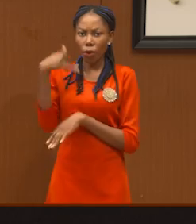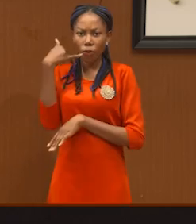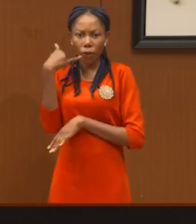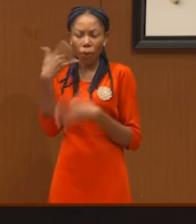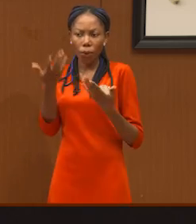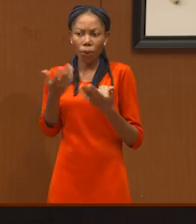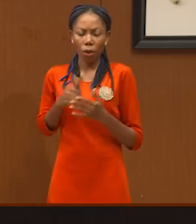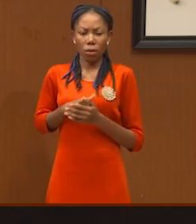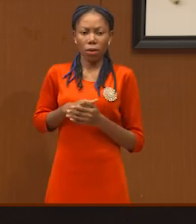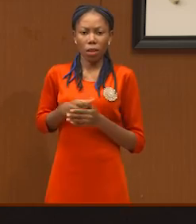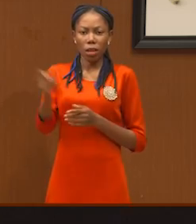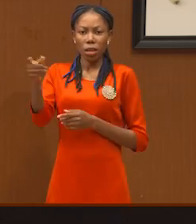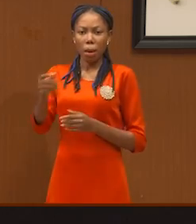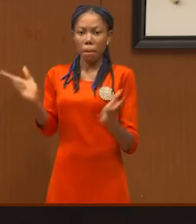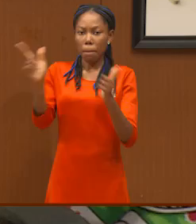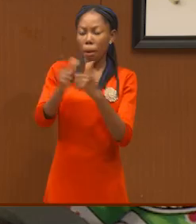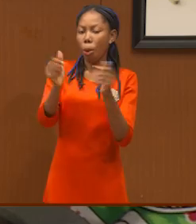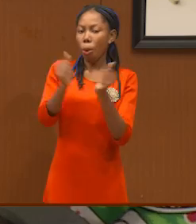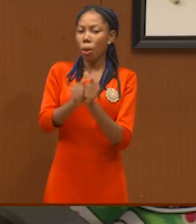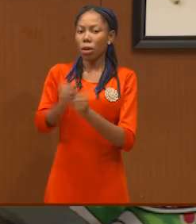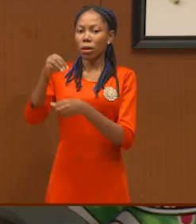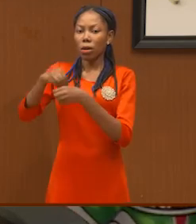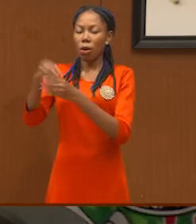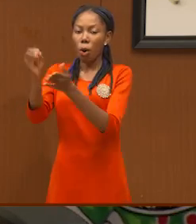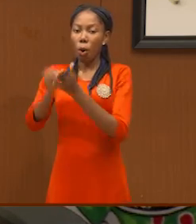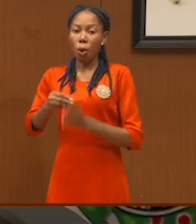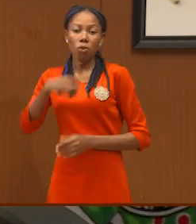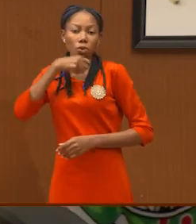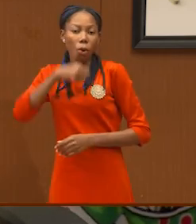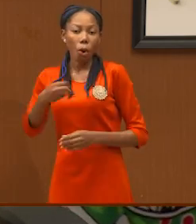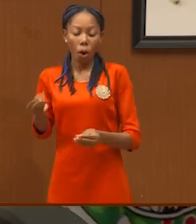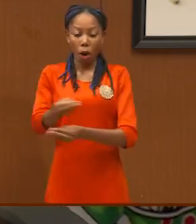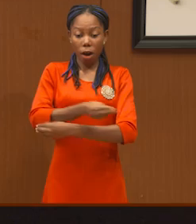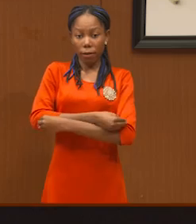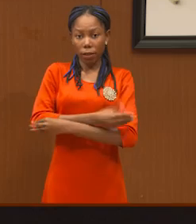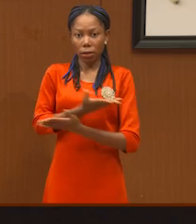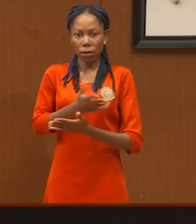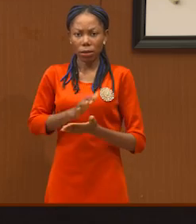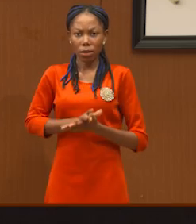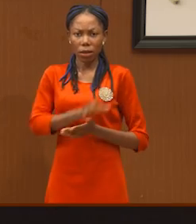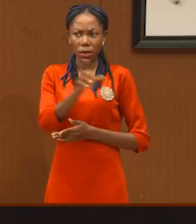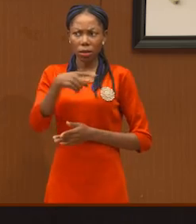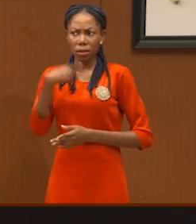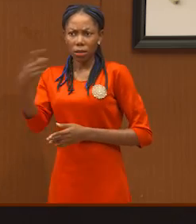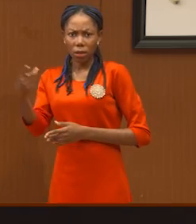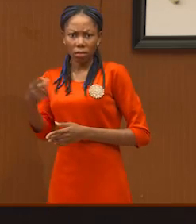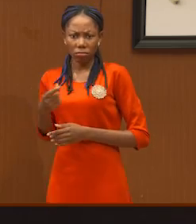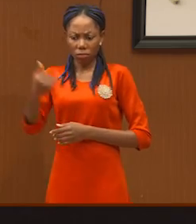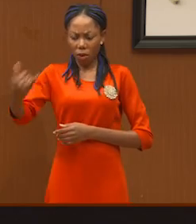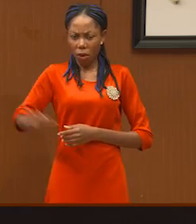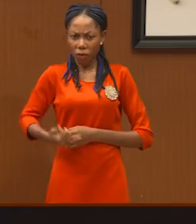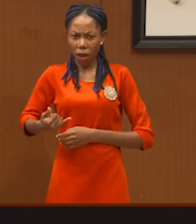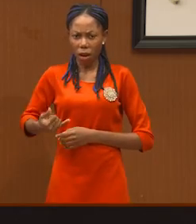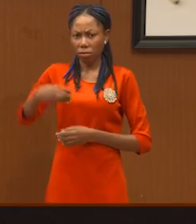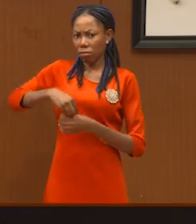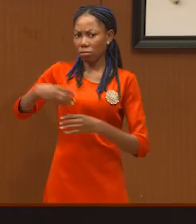former office there around Okwebi Axis. I was told that he invited. I said, waiting.